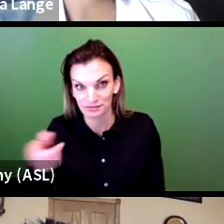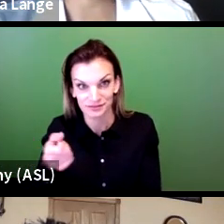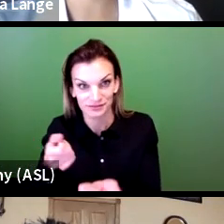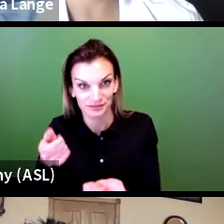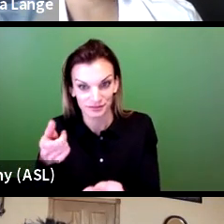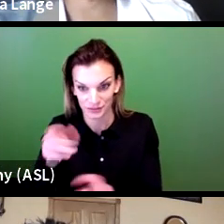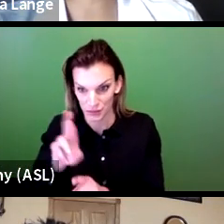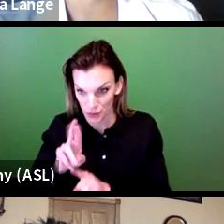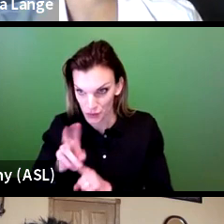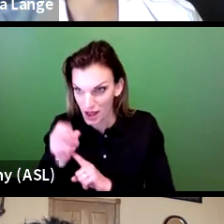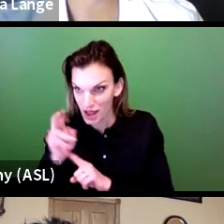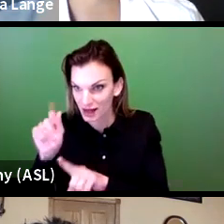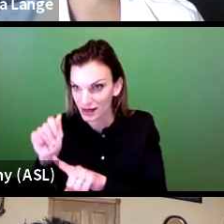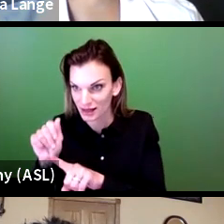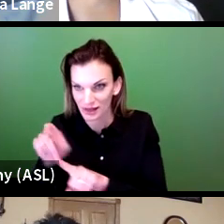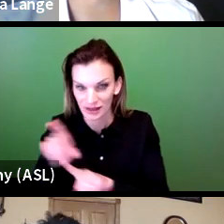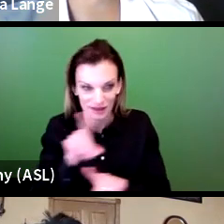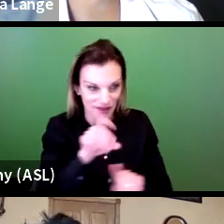Dustin?